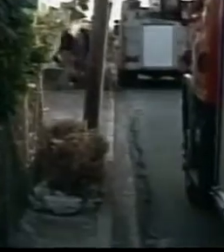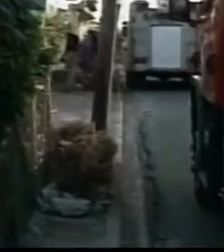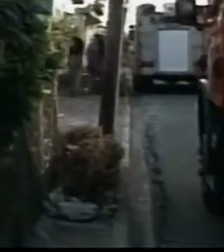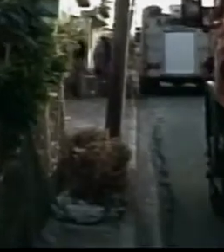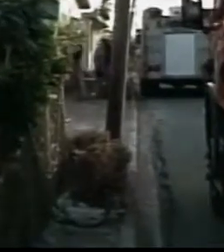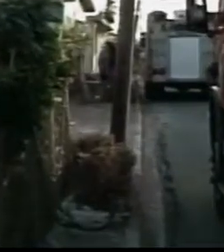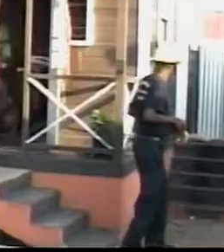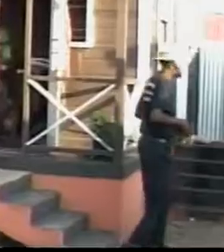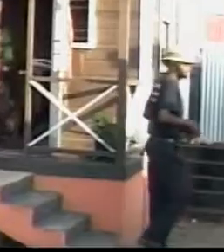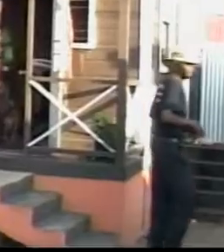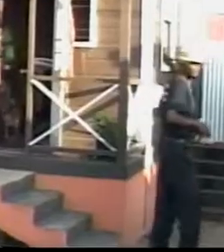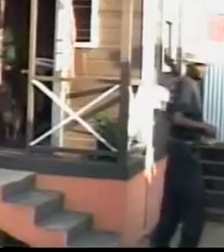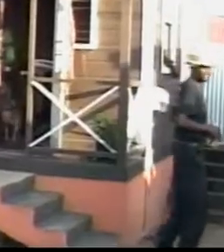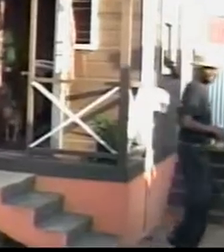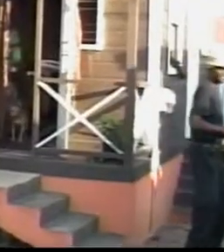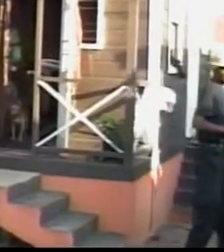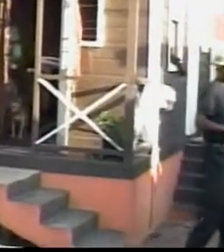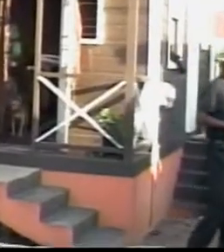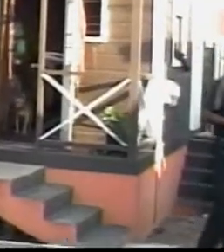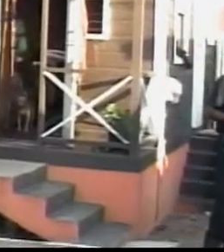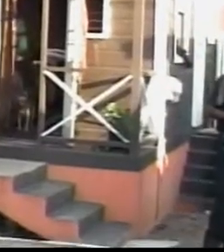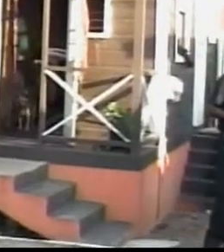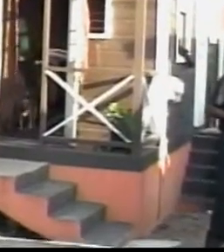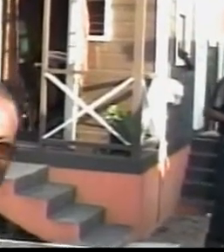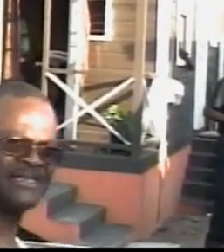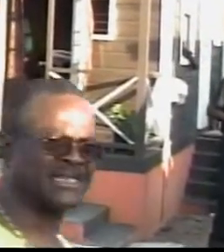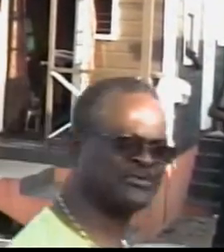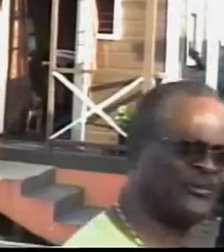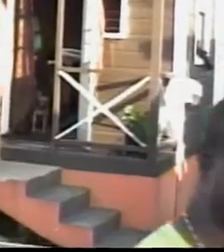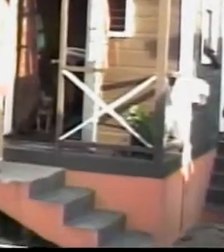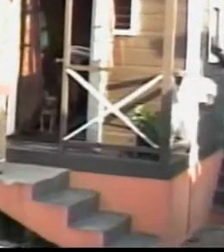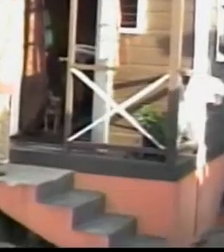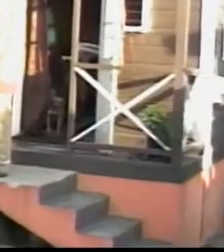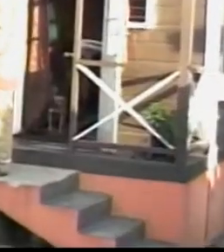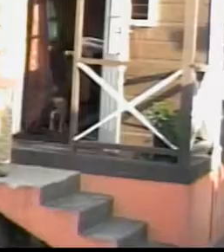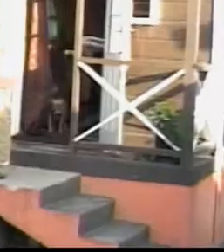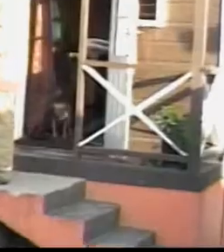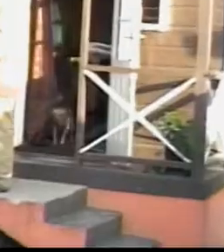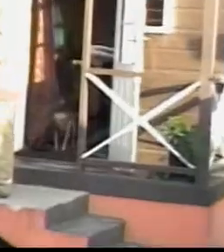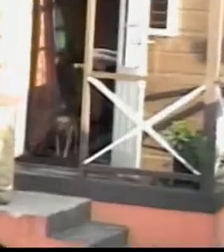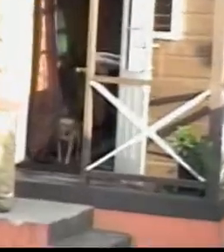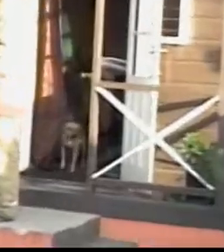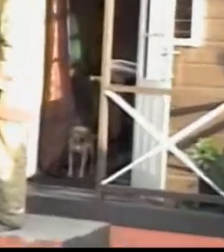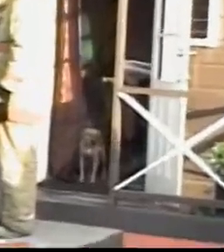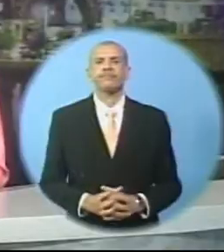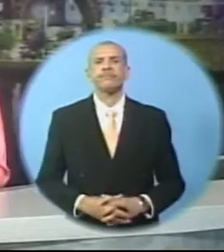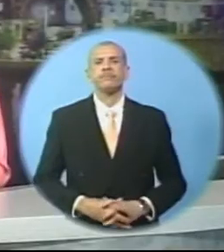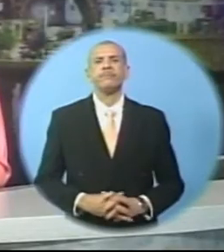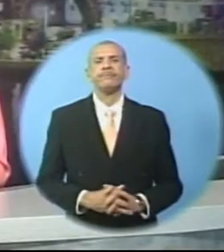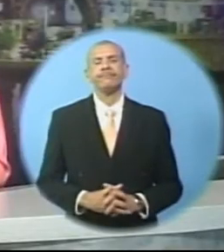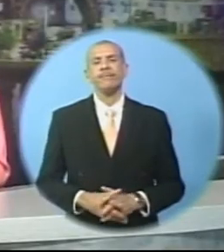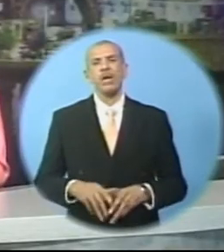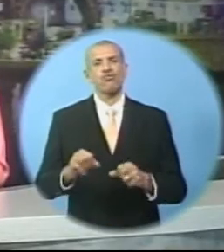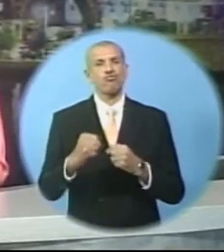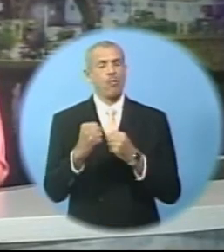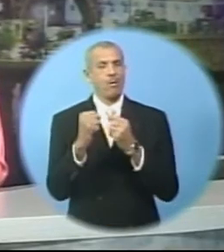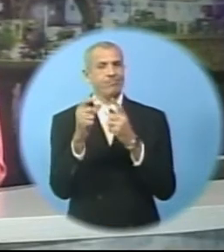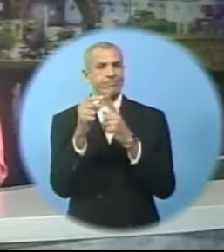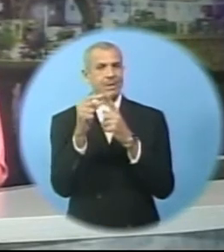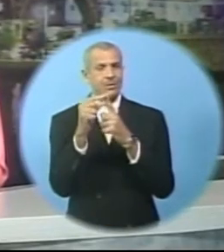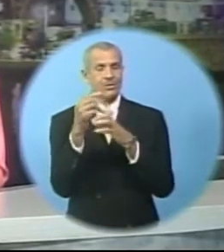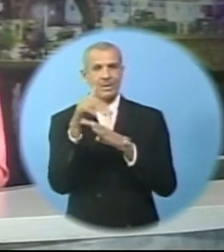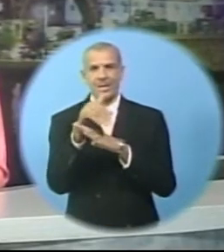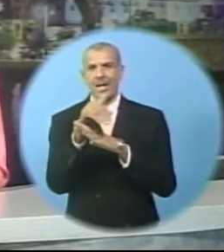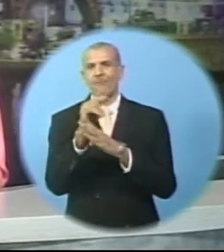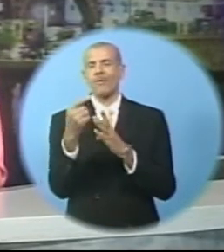tenders from Probin Street headquarters, responded to the blaze. Lisa Lord, CBC News. A strong message tonight